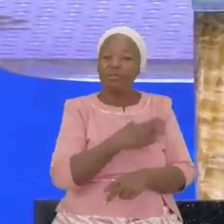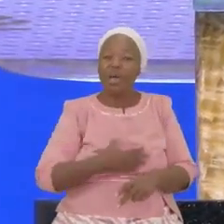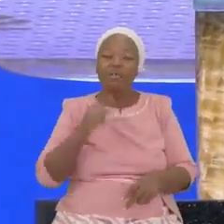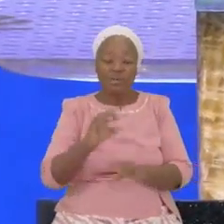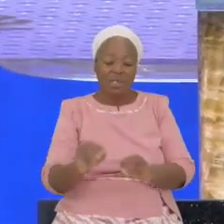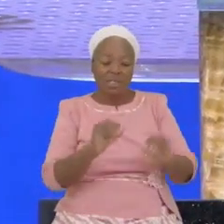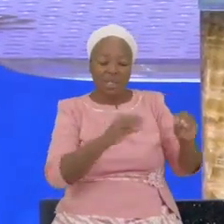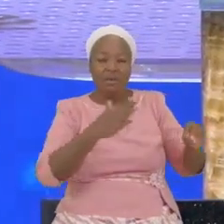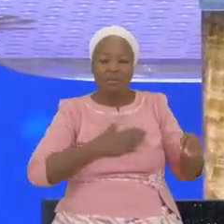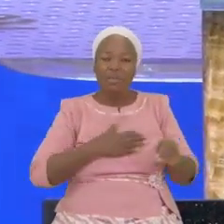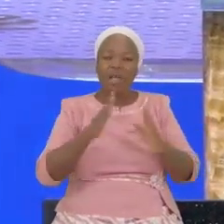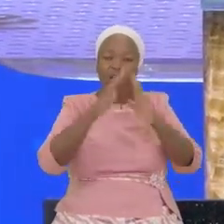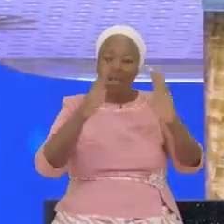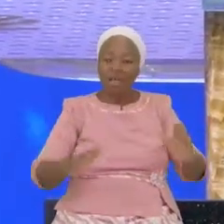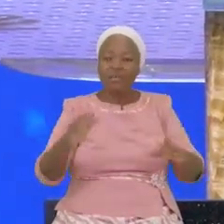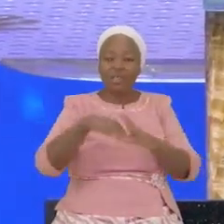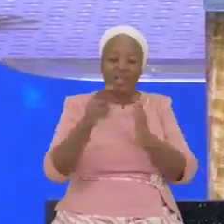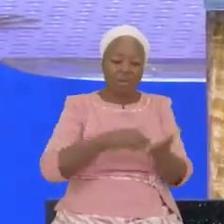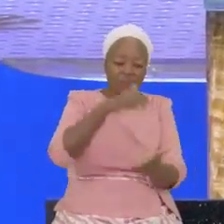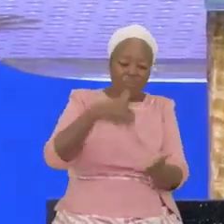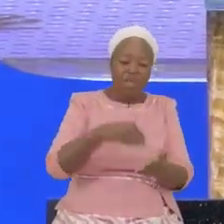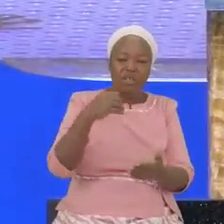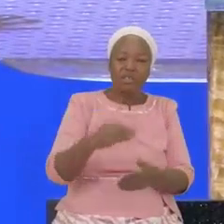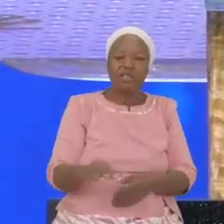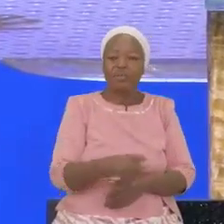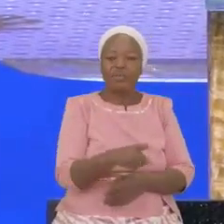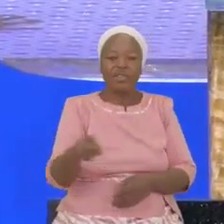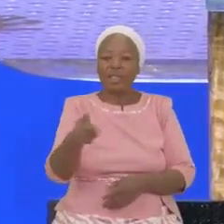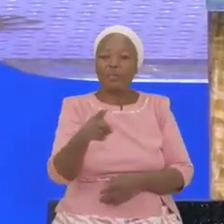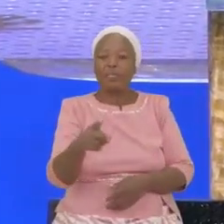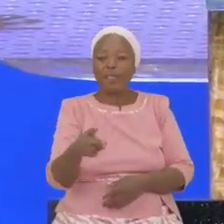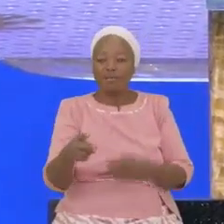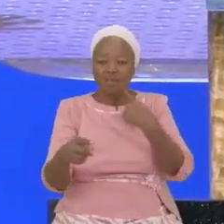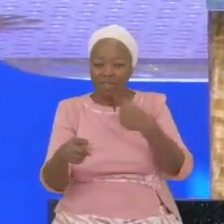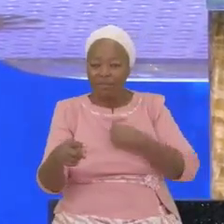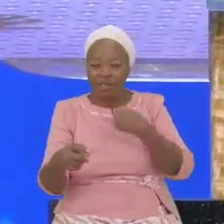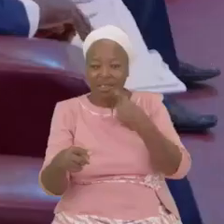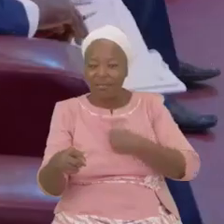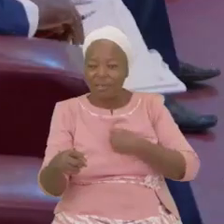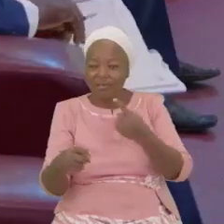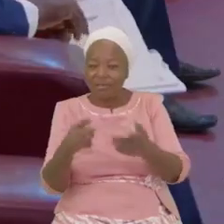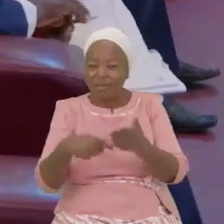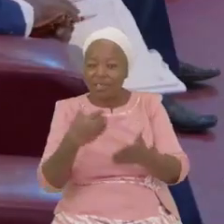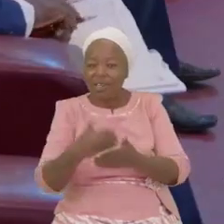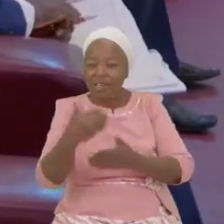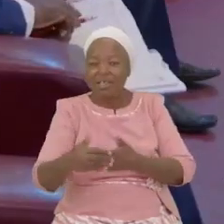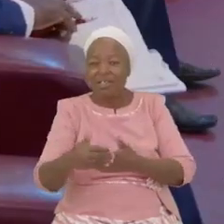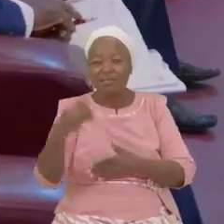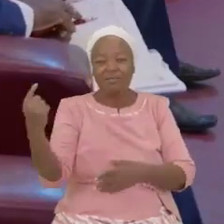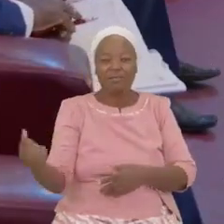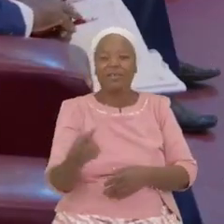my sanctuary in the midst of them. Tell me what follows.